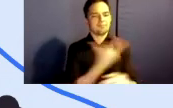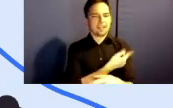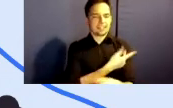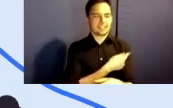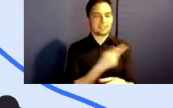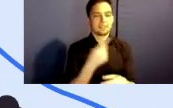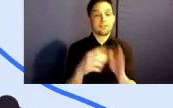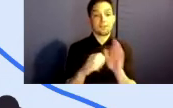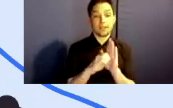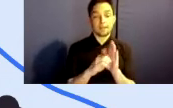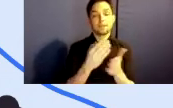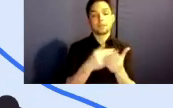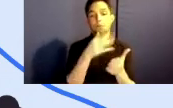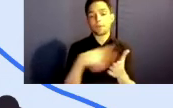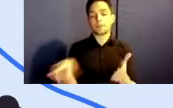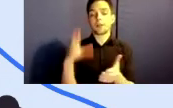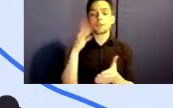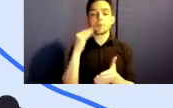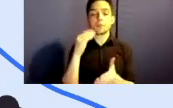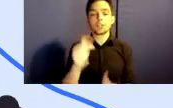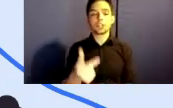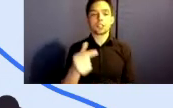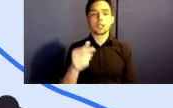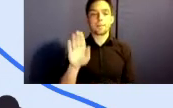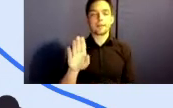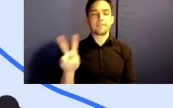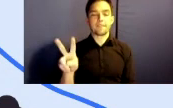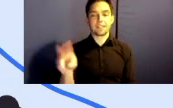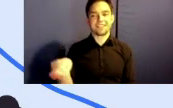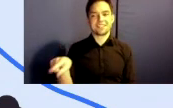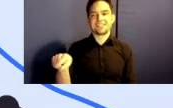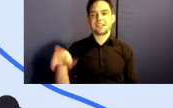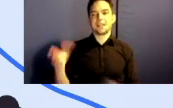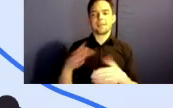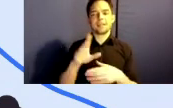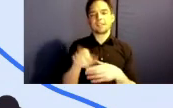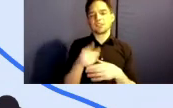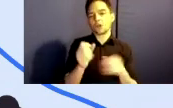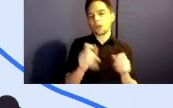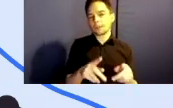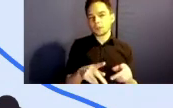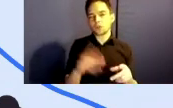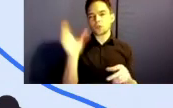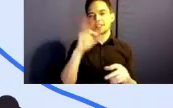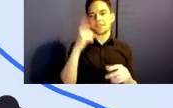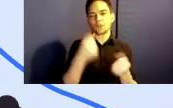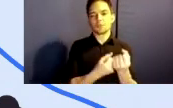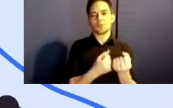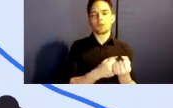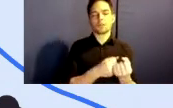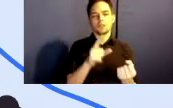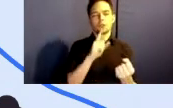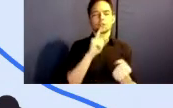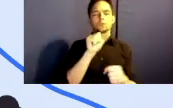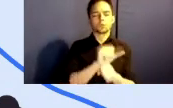of women who are experiencing GBV, it might be the only opportunity to seek support. So it's absolutely